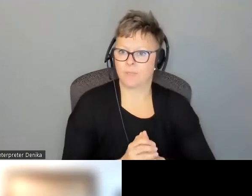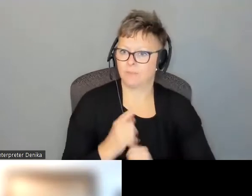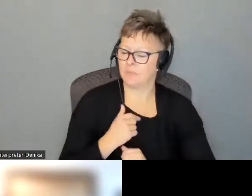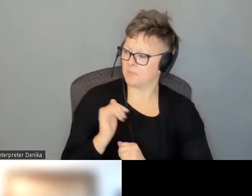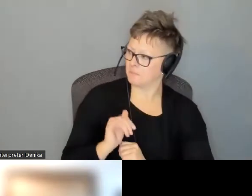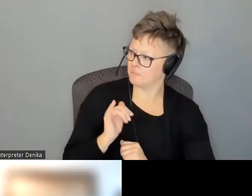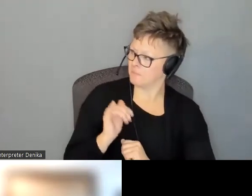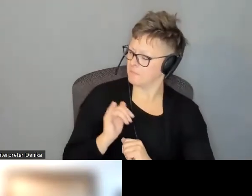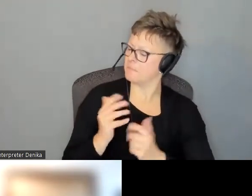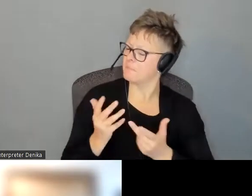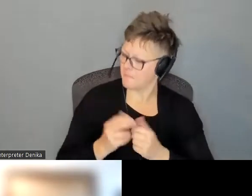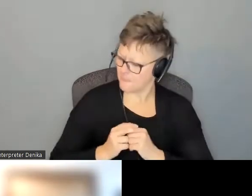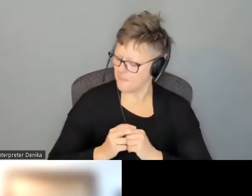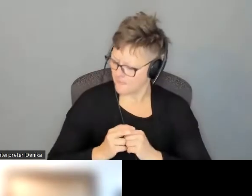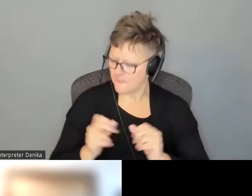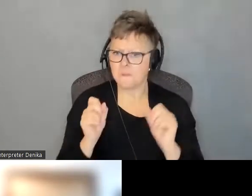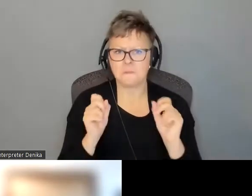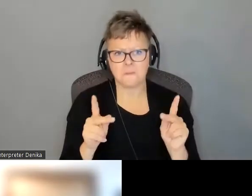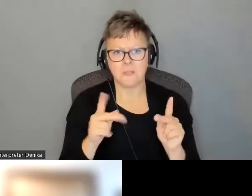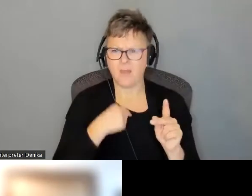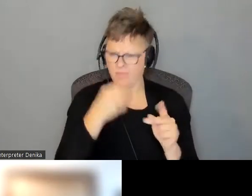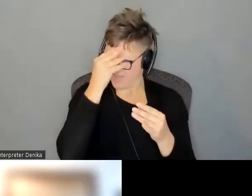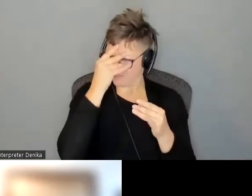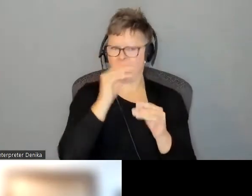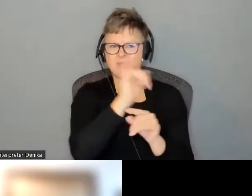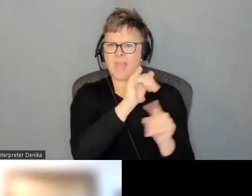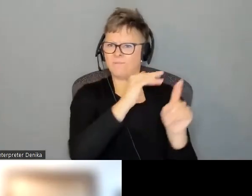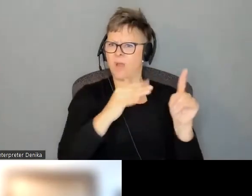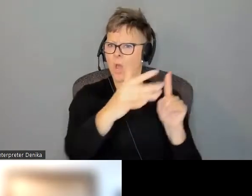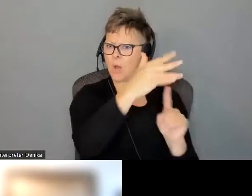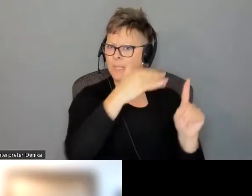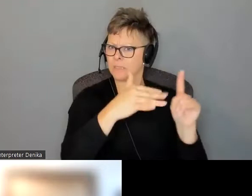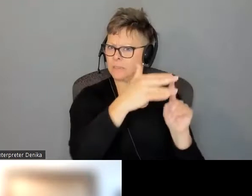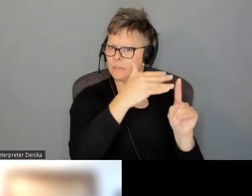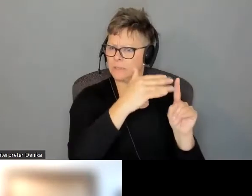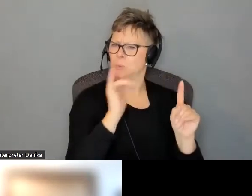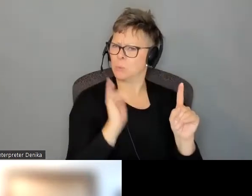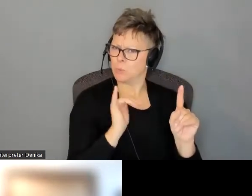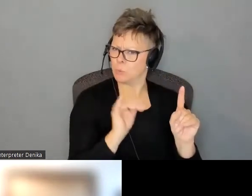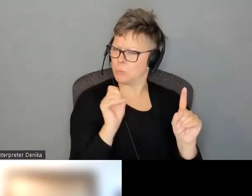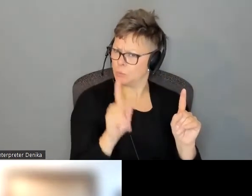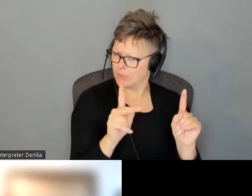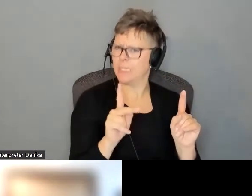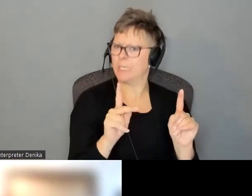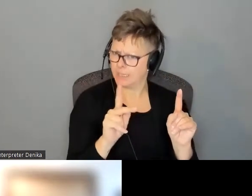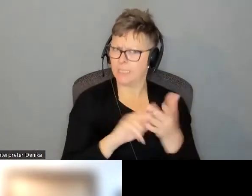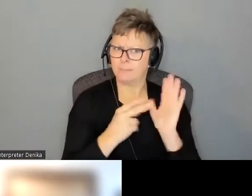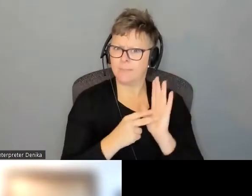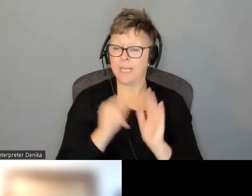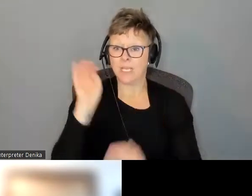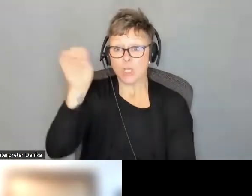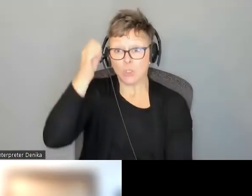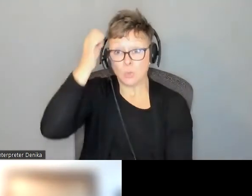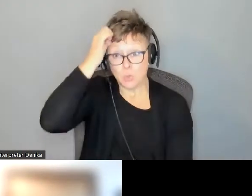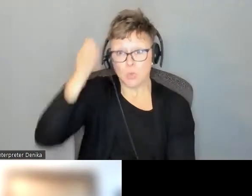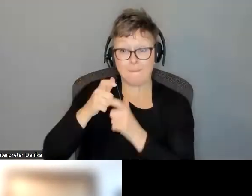to recognize the environment within which we're incorporating. But you can take that right through. So I was with a big bank in Europe about 4 weeks